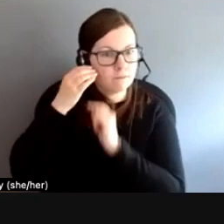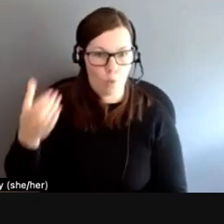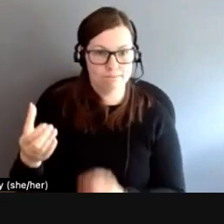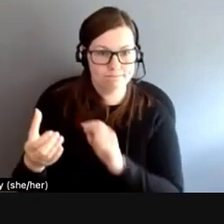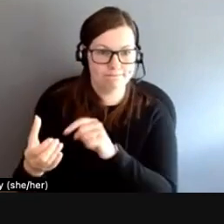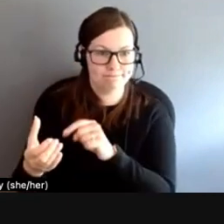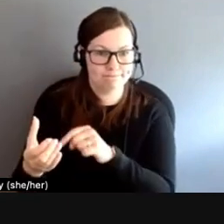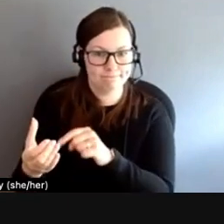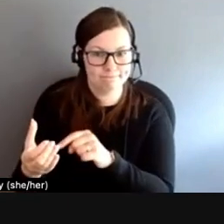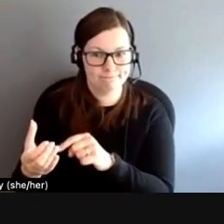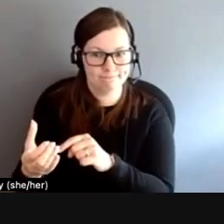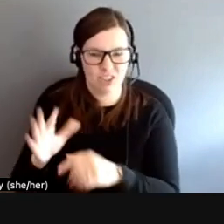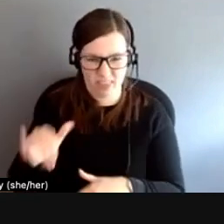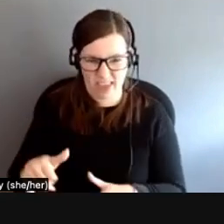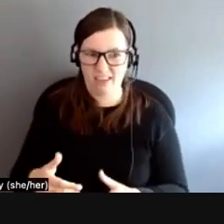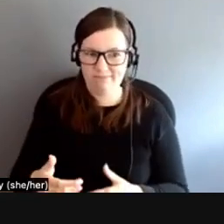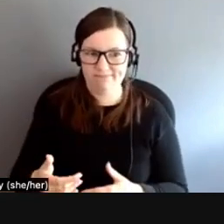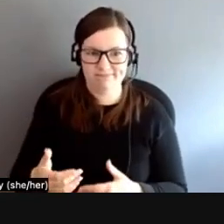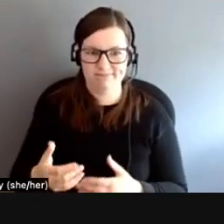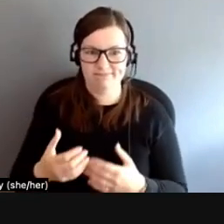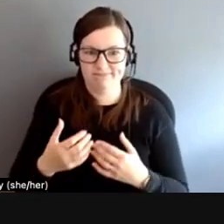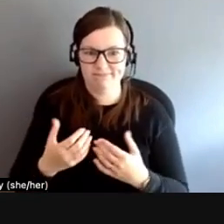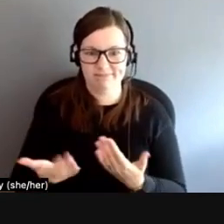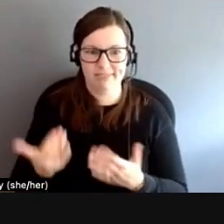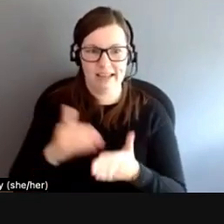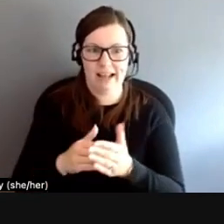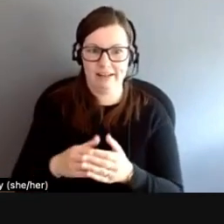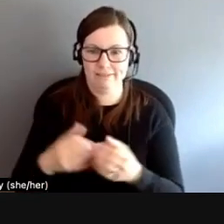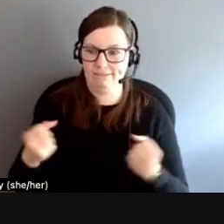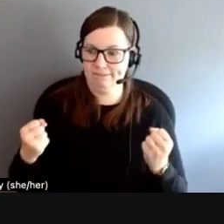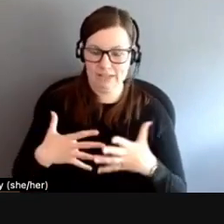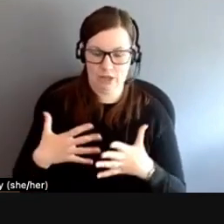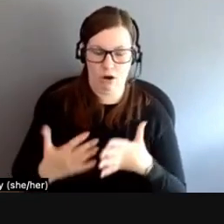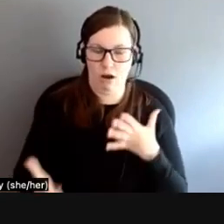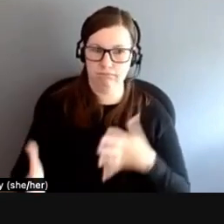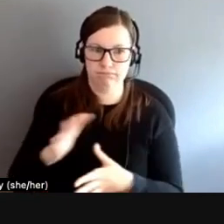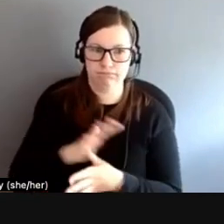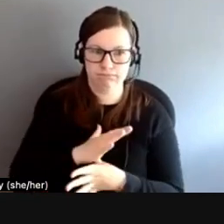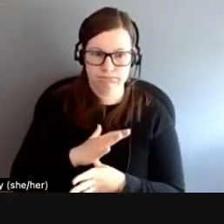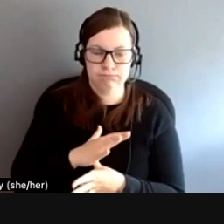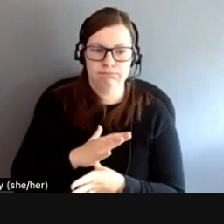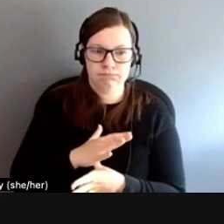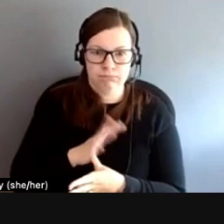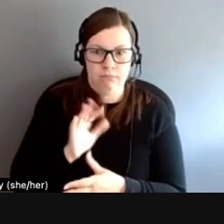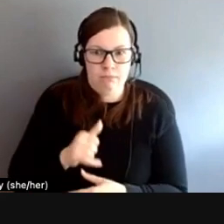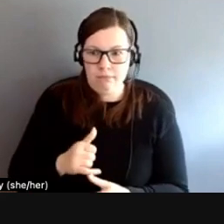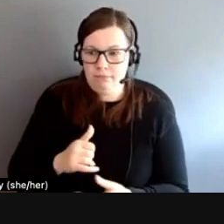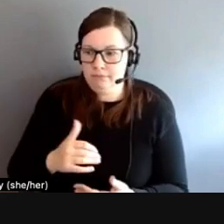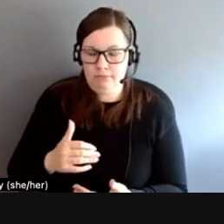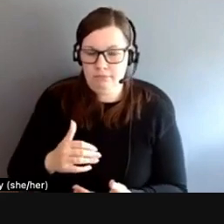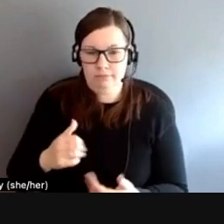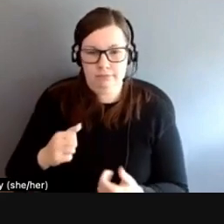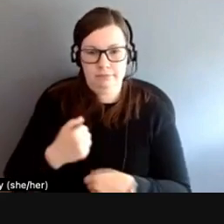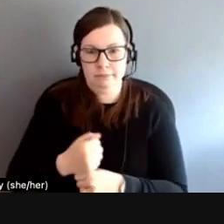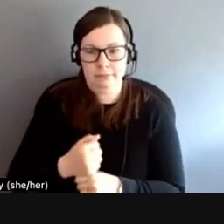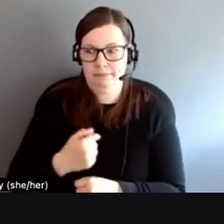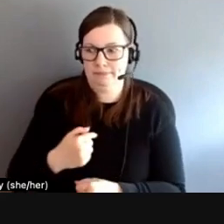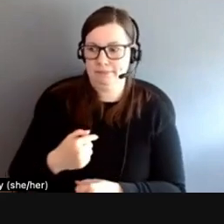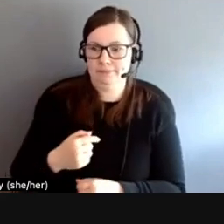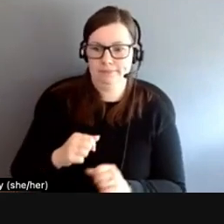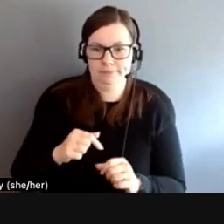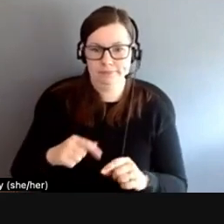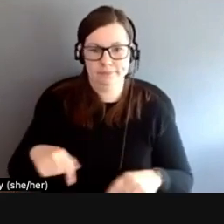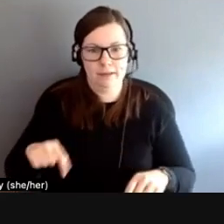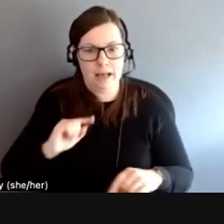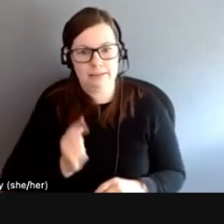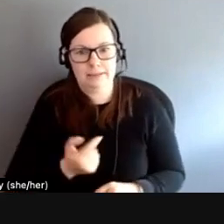I was fearful because I didn't have the digital skills, didn't have the tools, didn't have the confidence